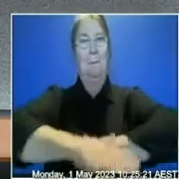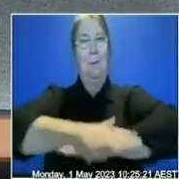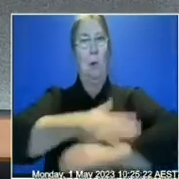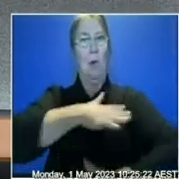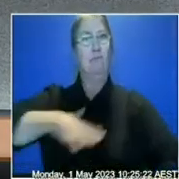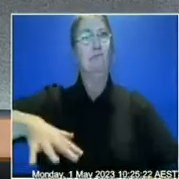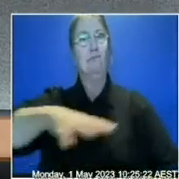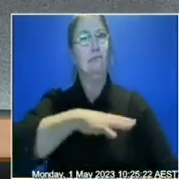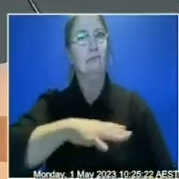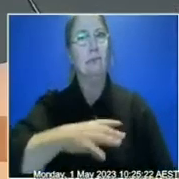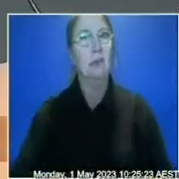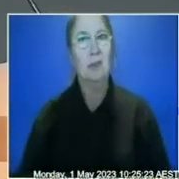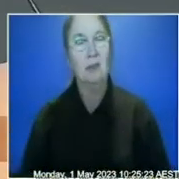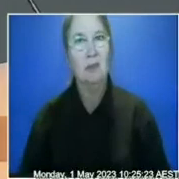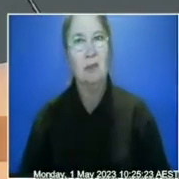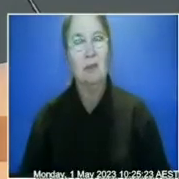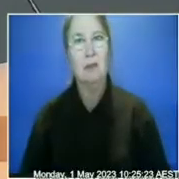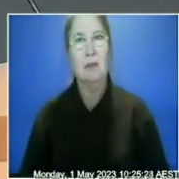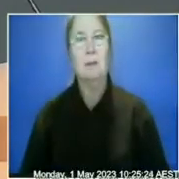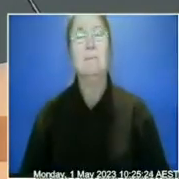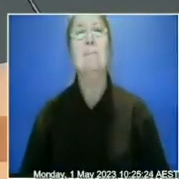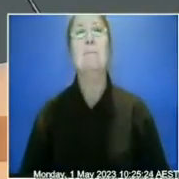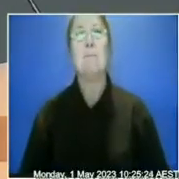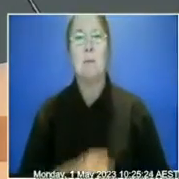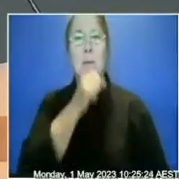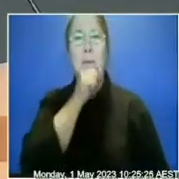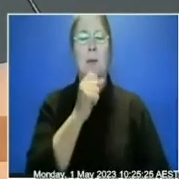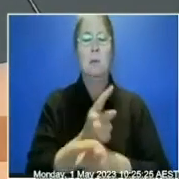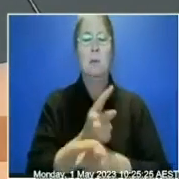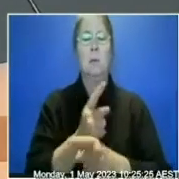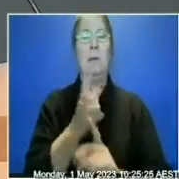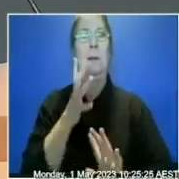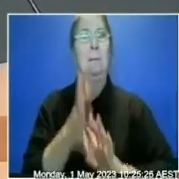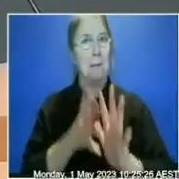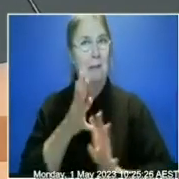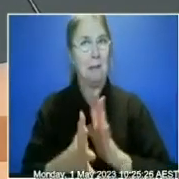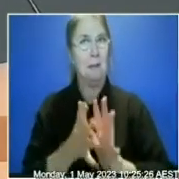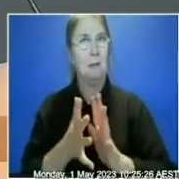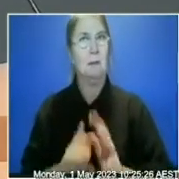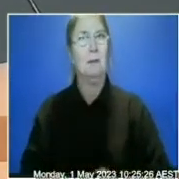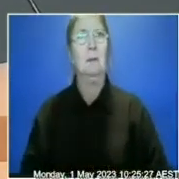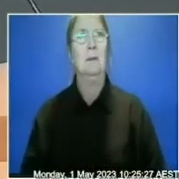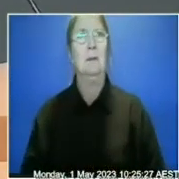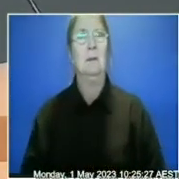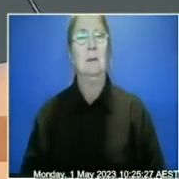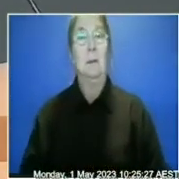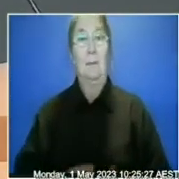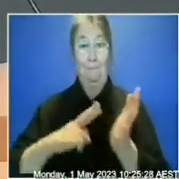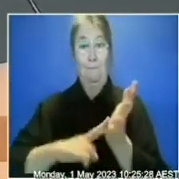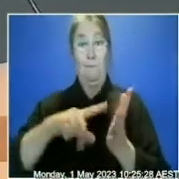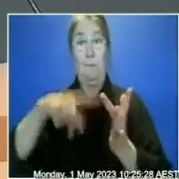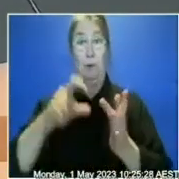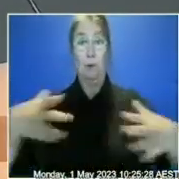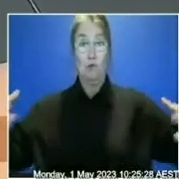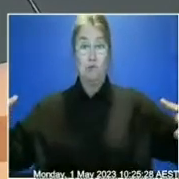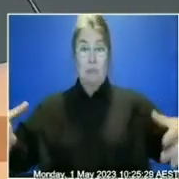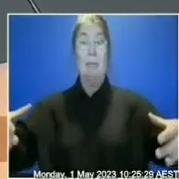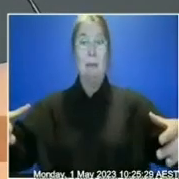the Victorians that the system catastrophically failed were a very large number of Aboriginal people.